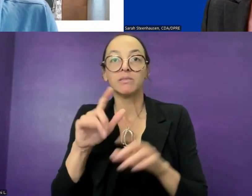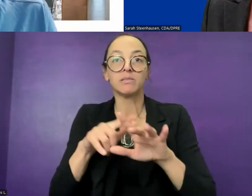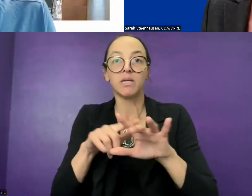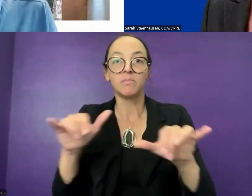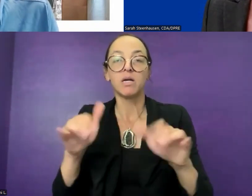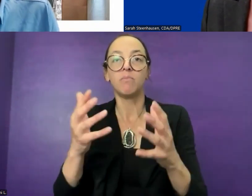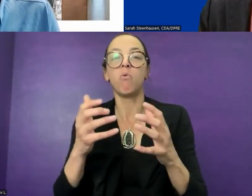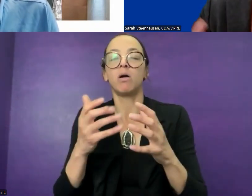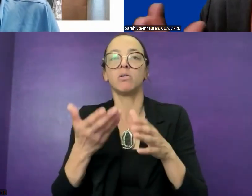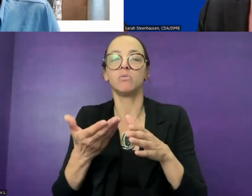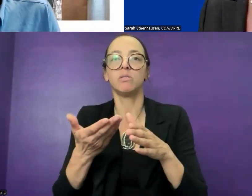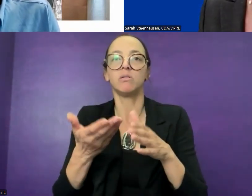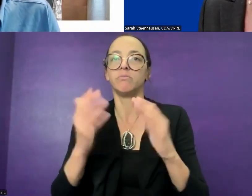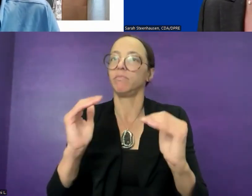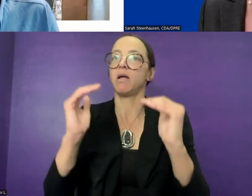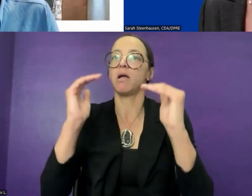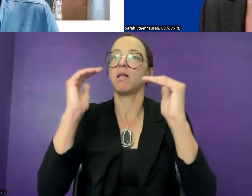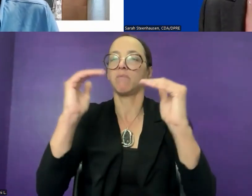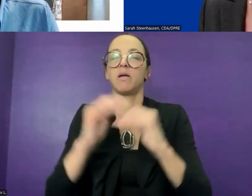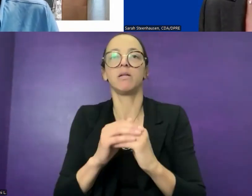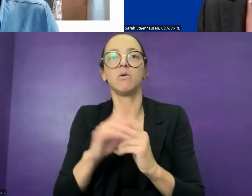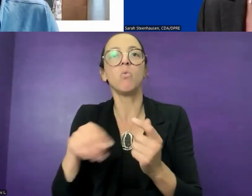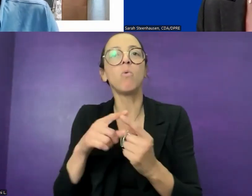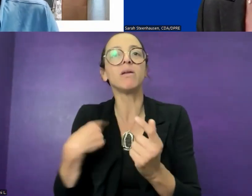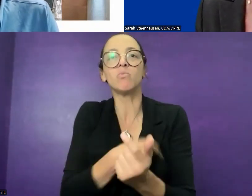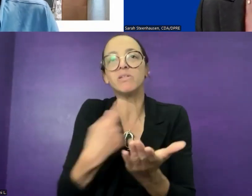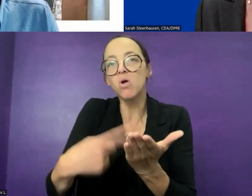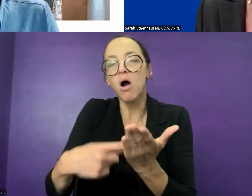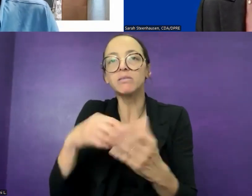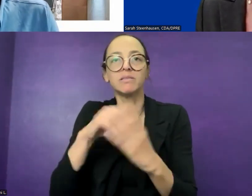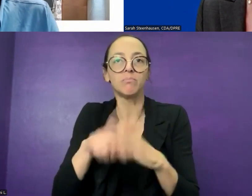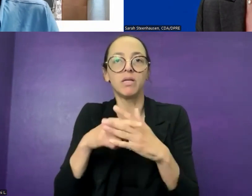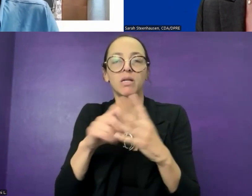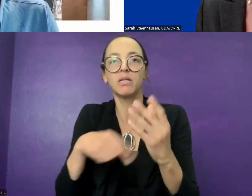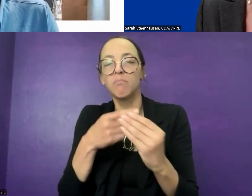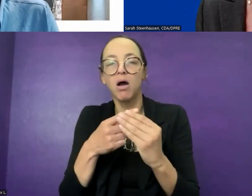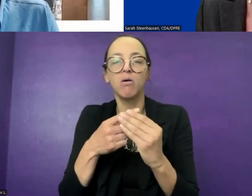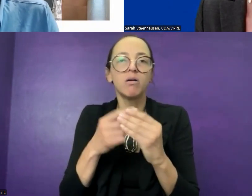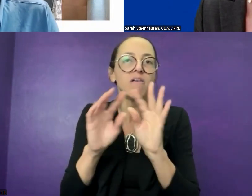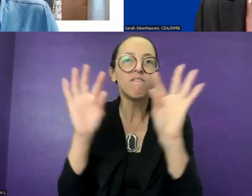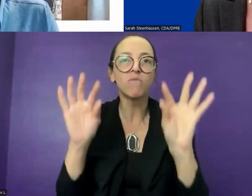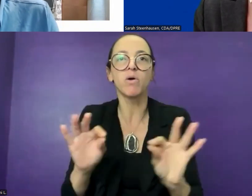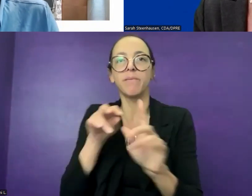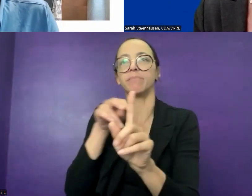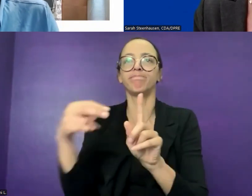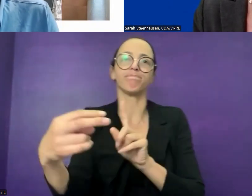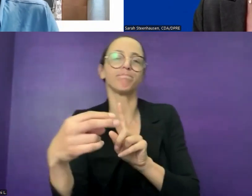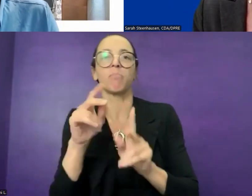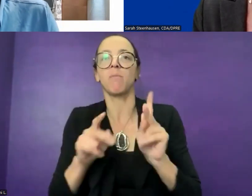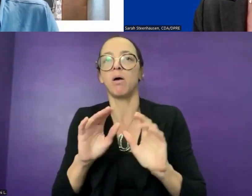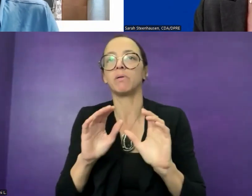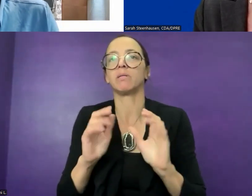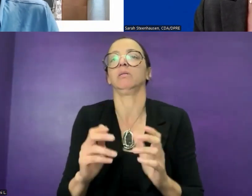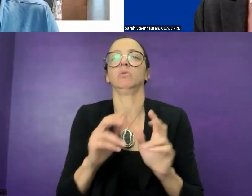when we talked at the beginning about framing this conversation, and we look at the aging of our population and how, a few of the slides